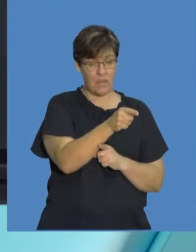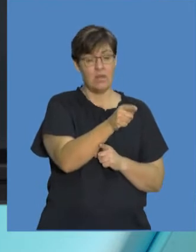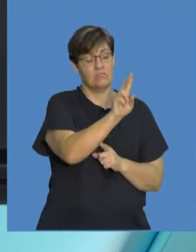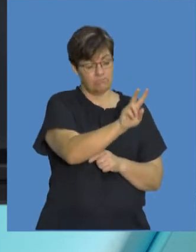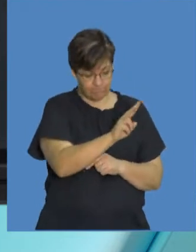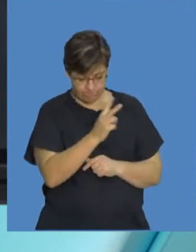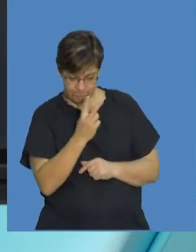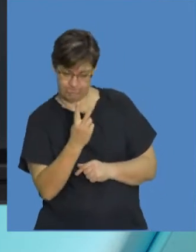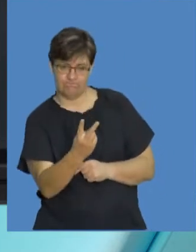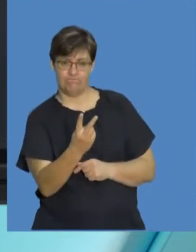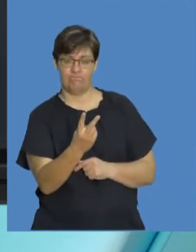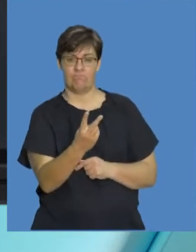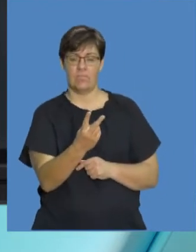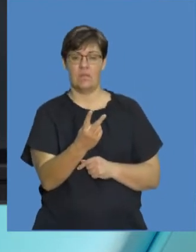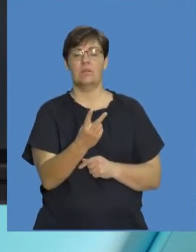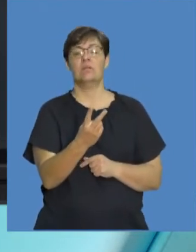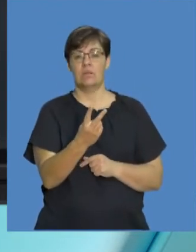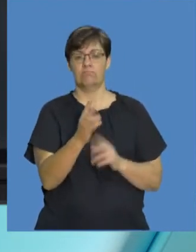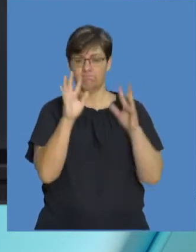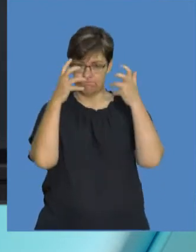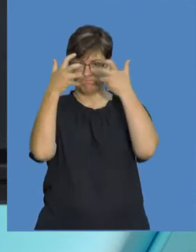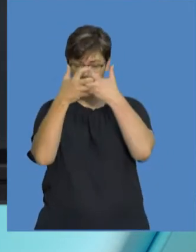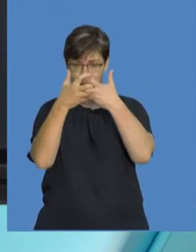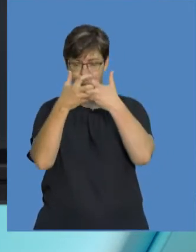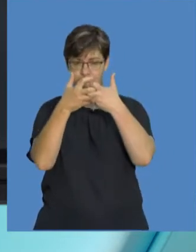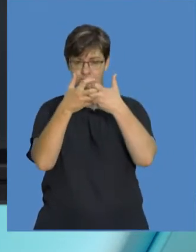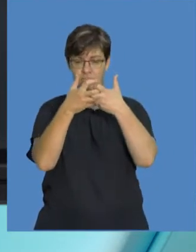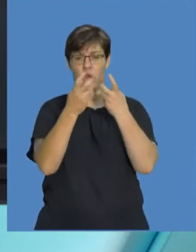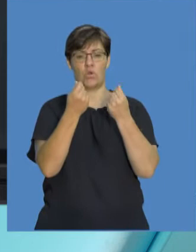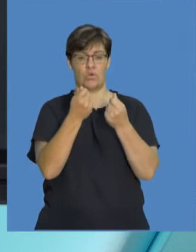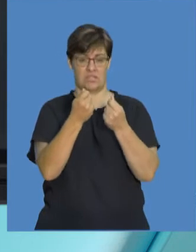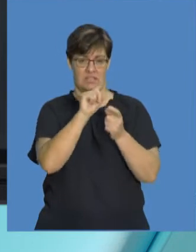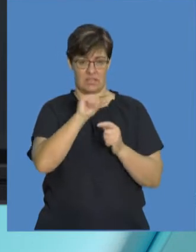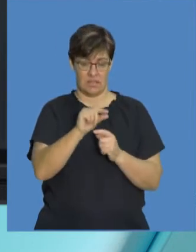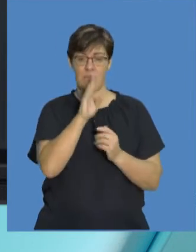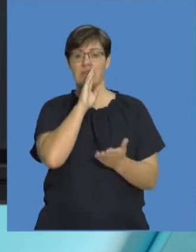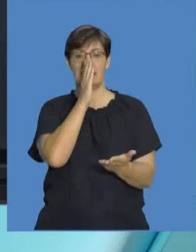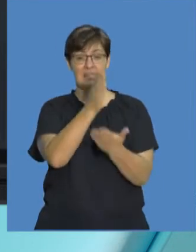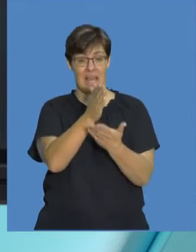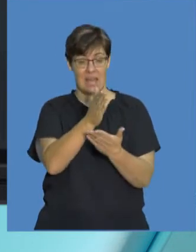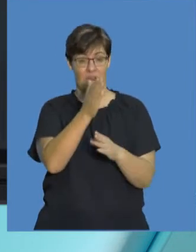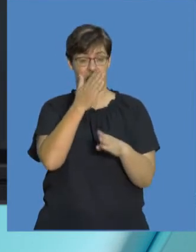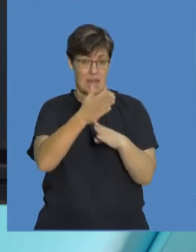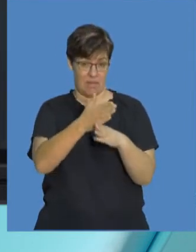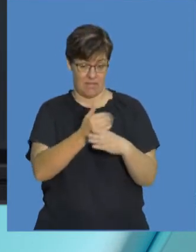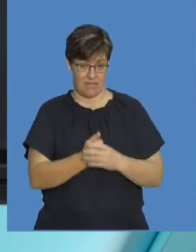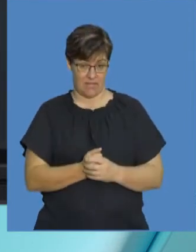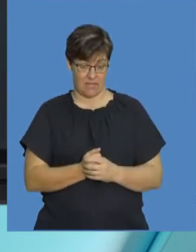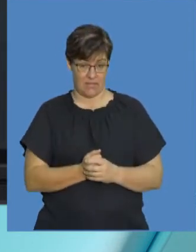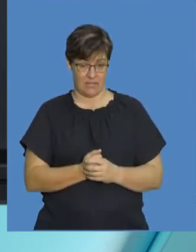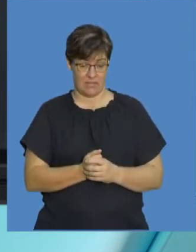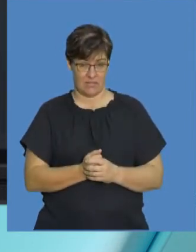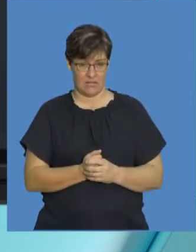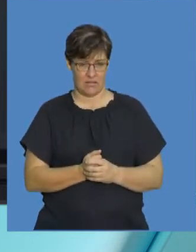you transfer to the correct cost component. In this case here, direct labor. Let's once